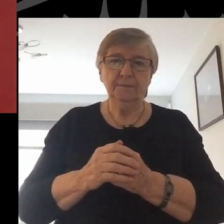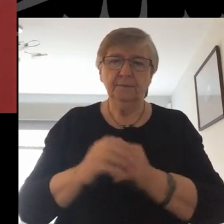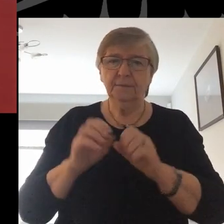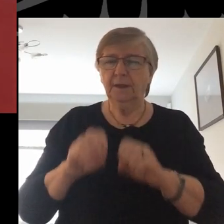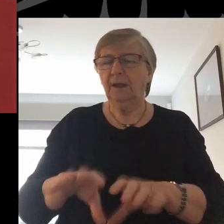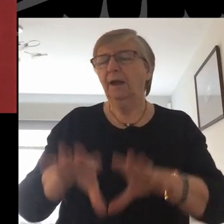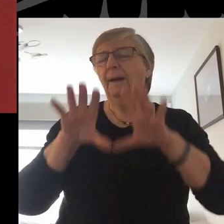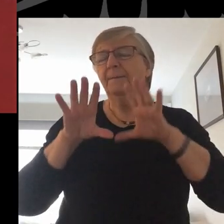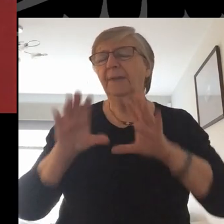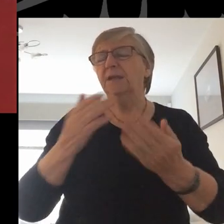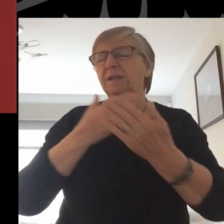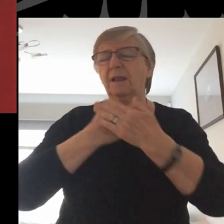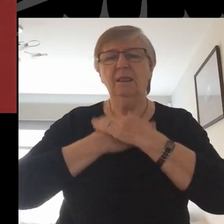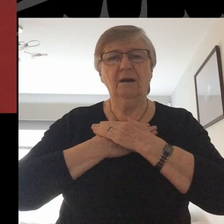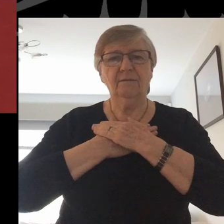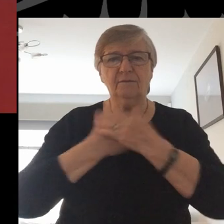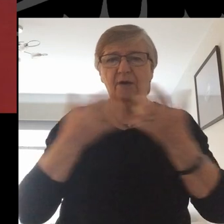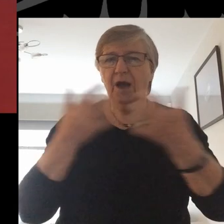Amazing love, how can it be